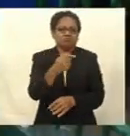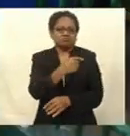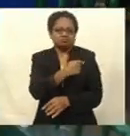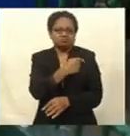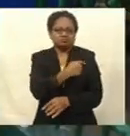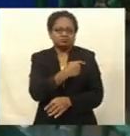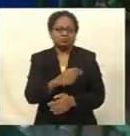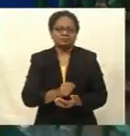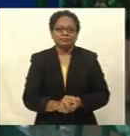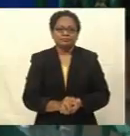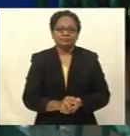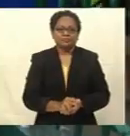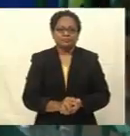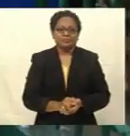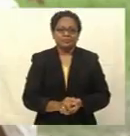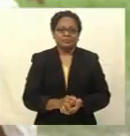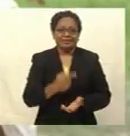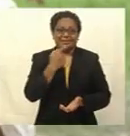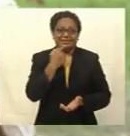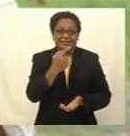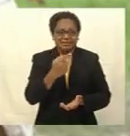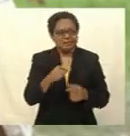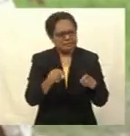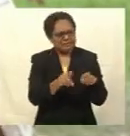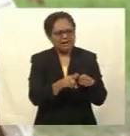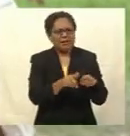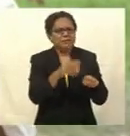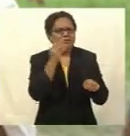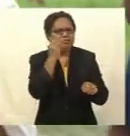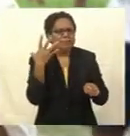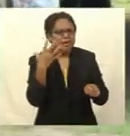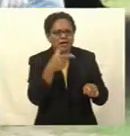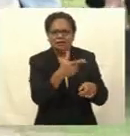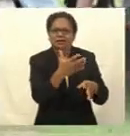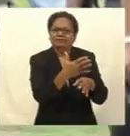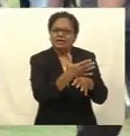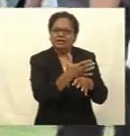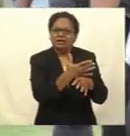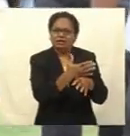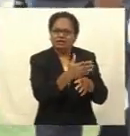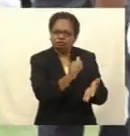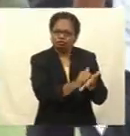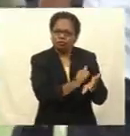can be in the line in supermarket or in fish market, why can't here?